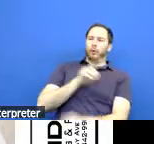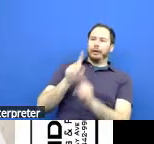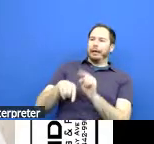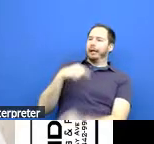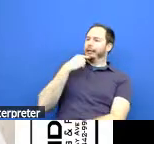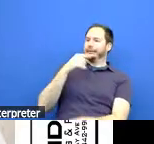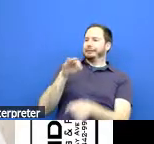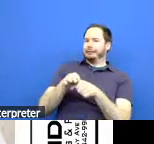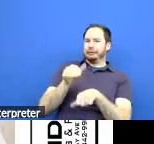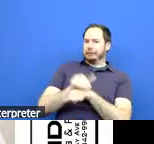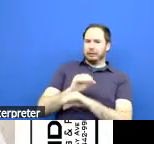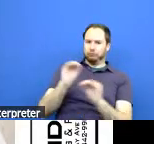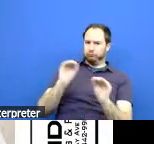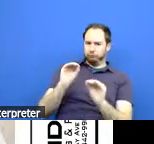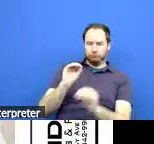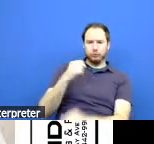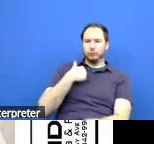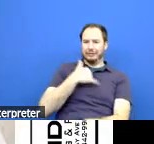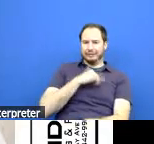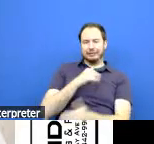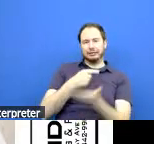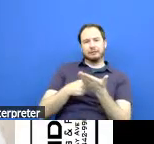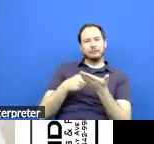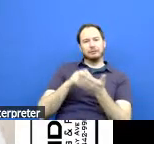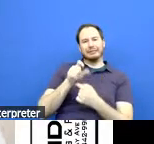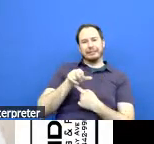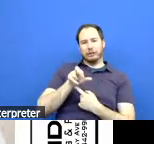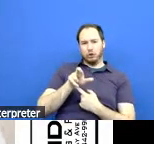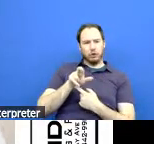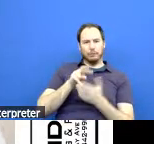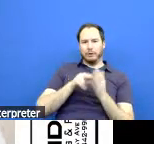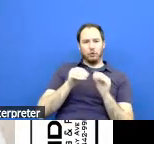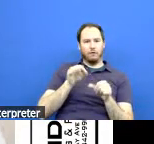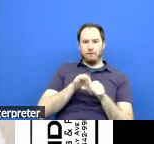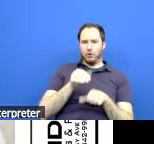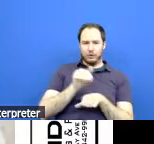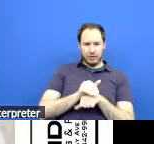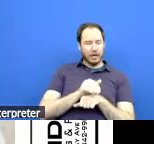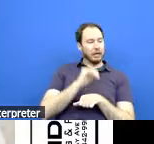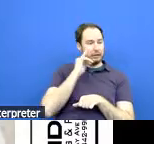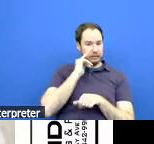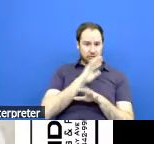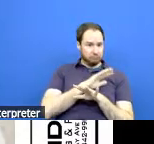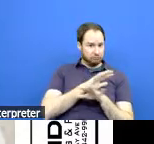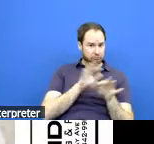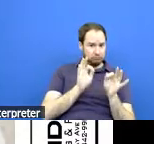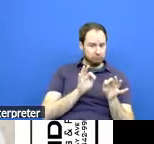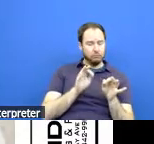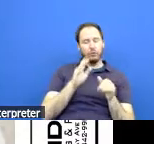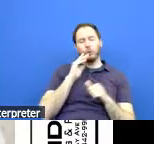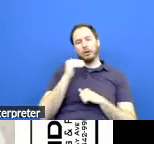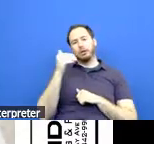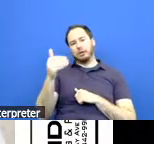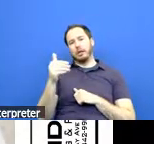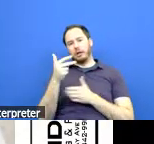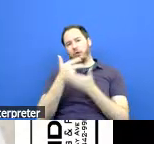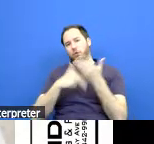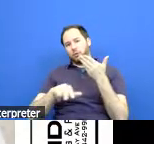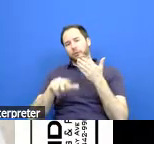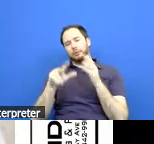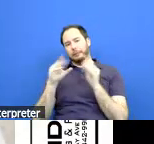decision tonight on the zoning because we're still doing seeker. So everything goes well, they'll approve the rezoning at